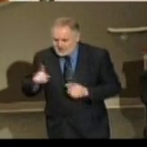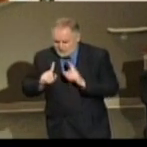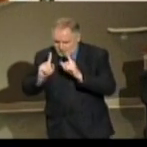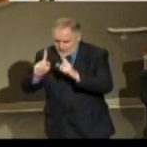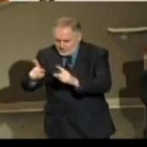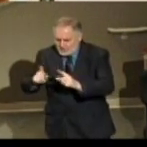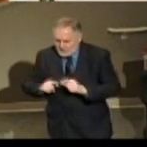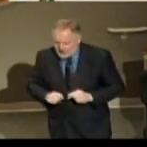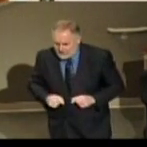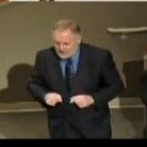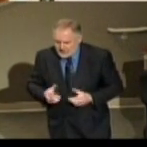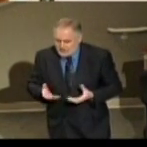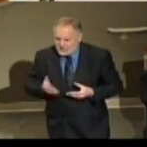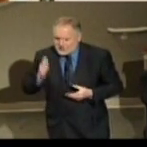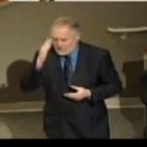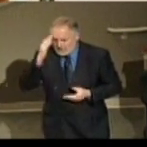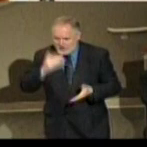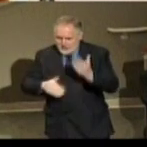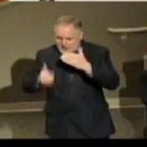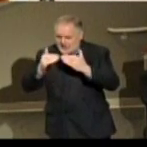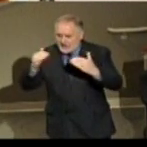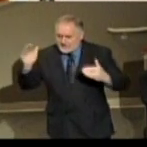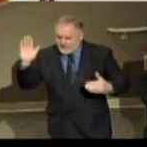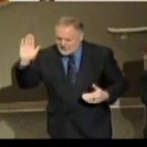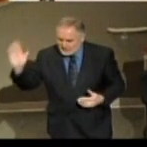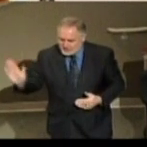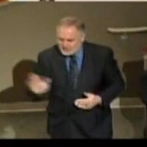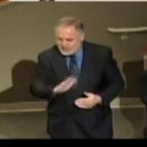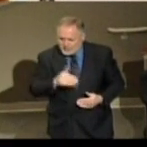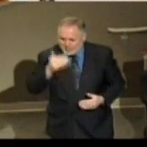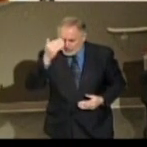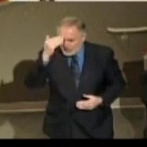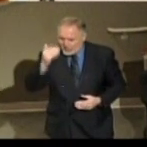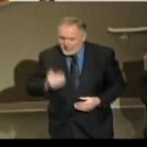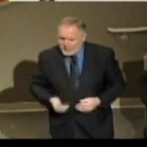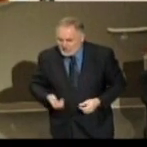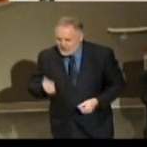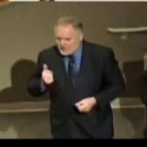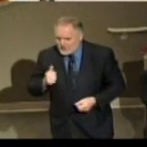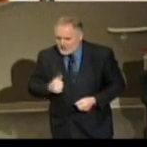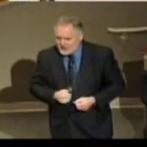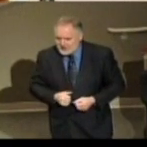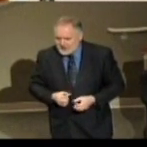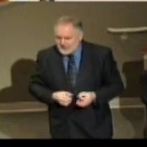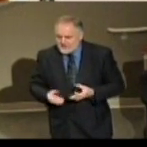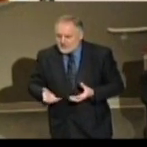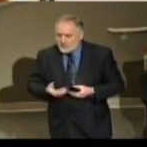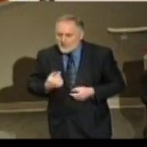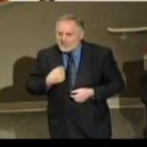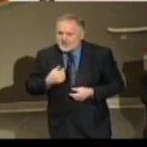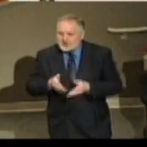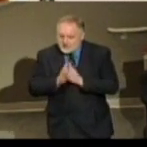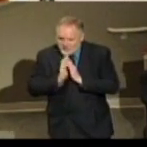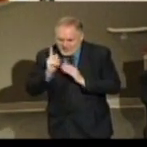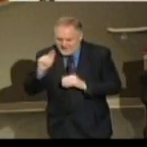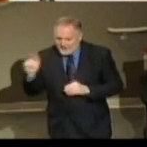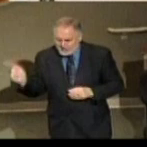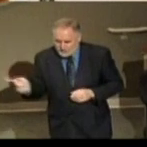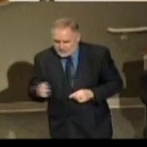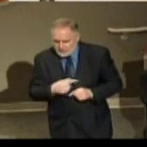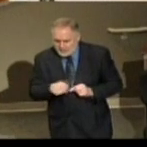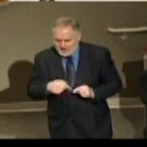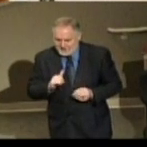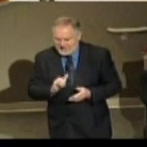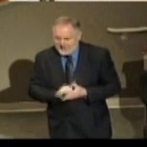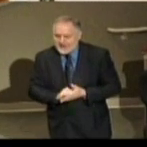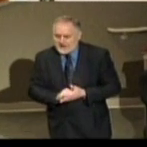David, I want to know heaven's my home. Would you remember me in prayer? I'd be honored to do that. I want to know that based on what